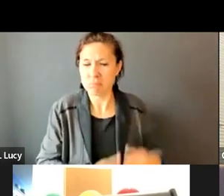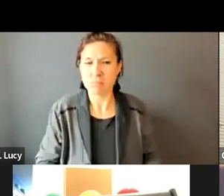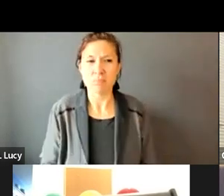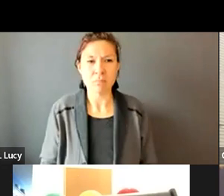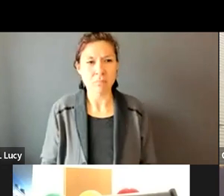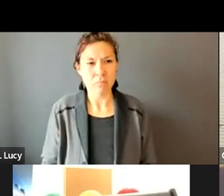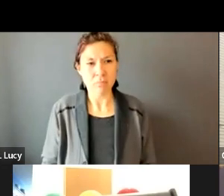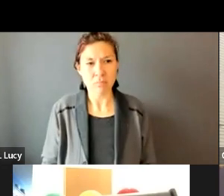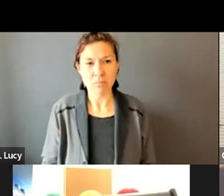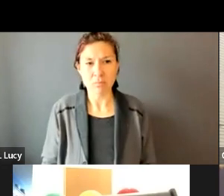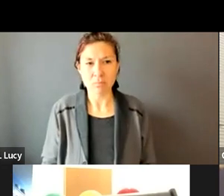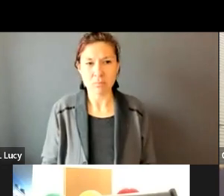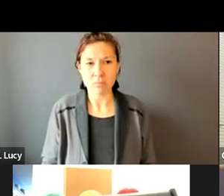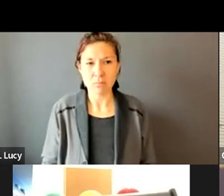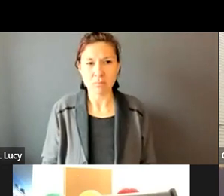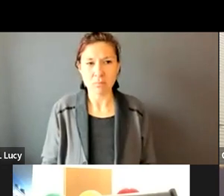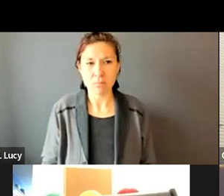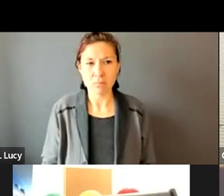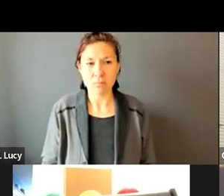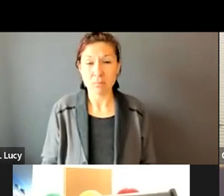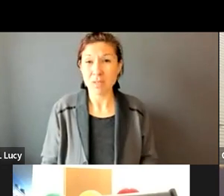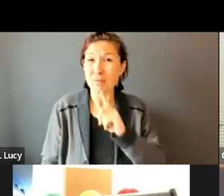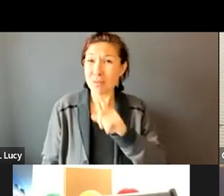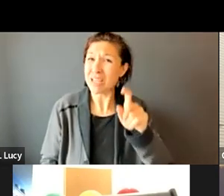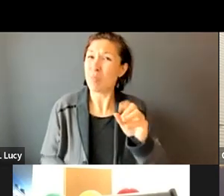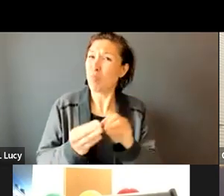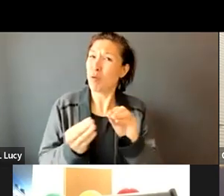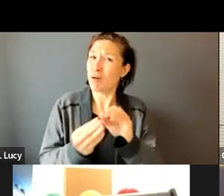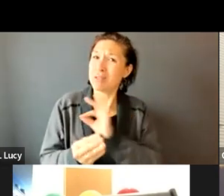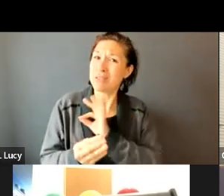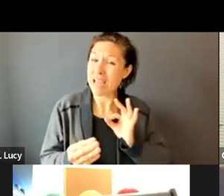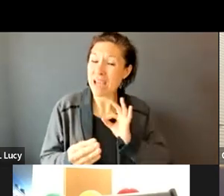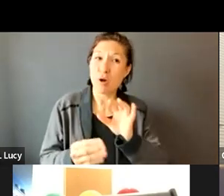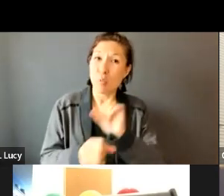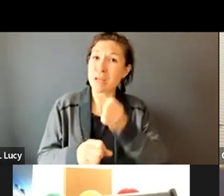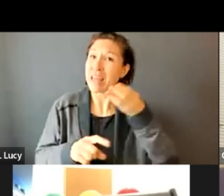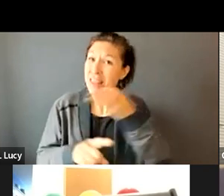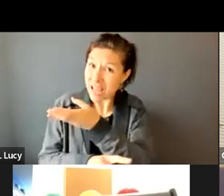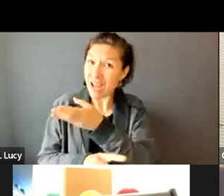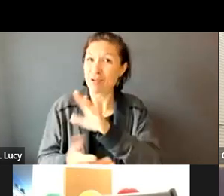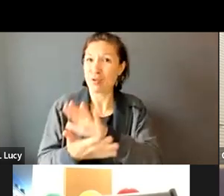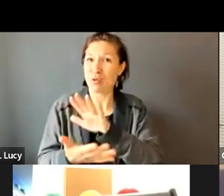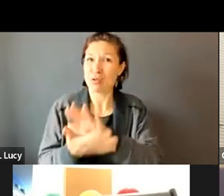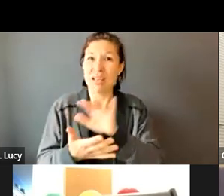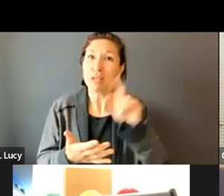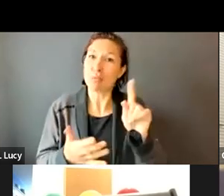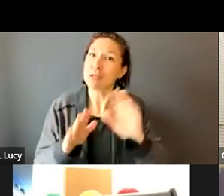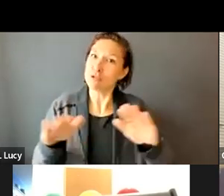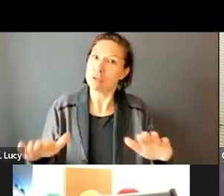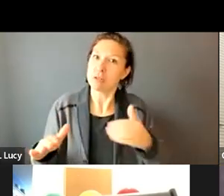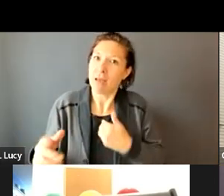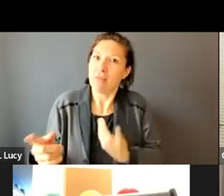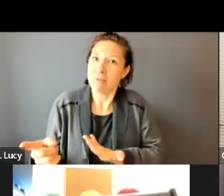in fact what we need is more staff who works in the schools where our children are